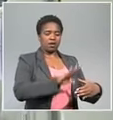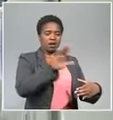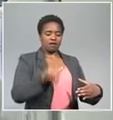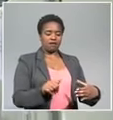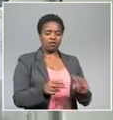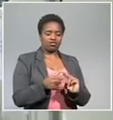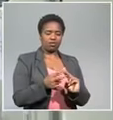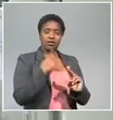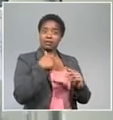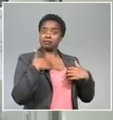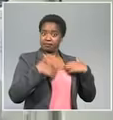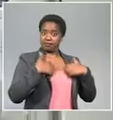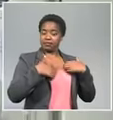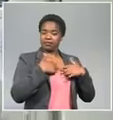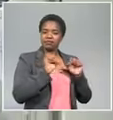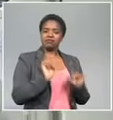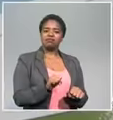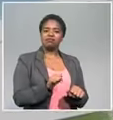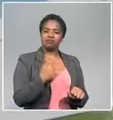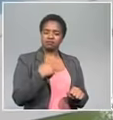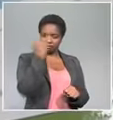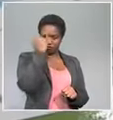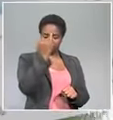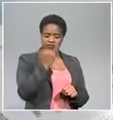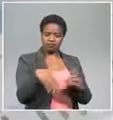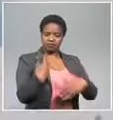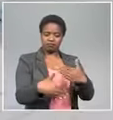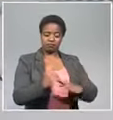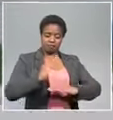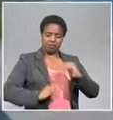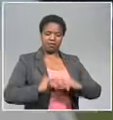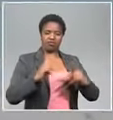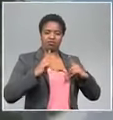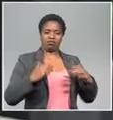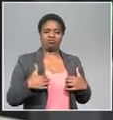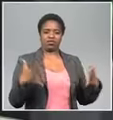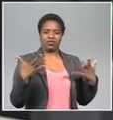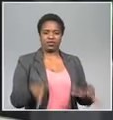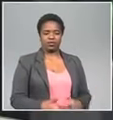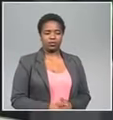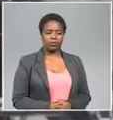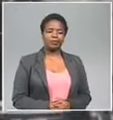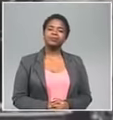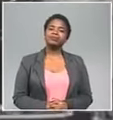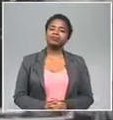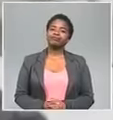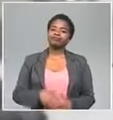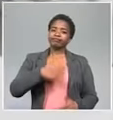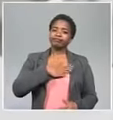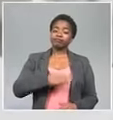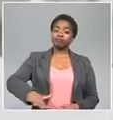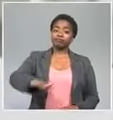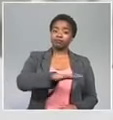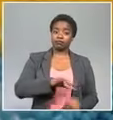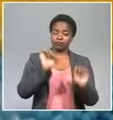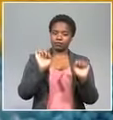it's excited about this multi-million rand venture, and building is already underway. We would like our facility to be the hub